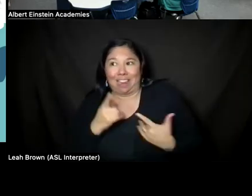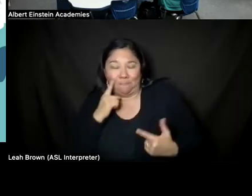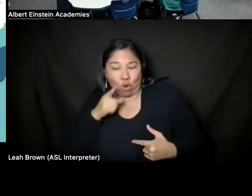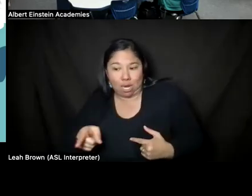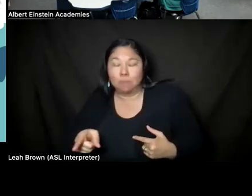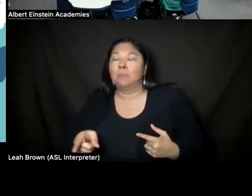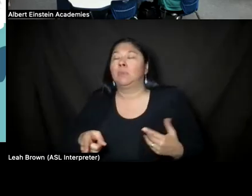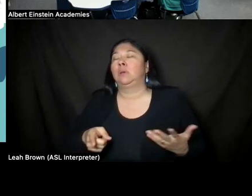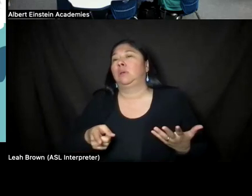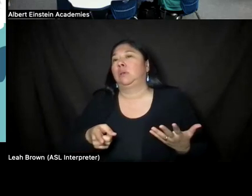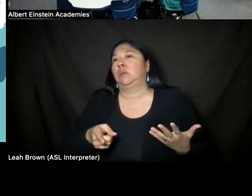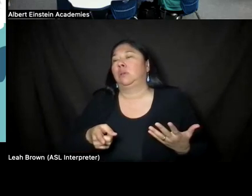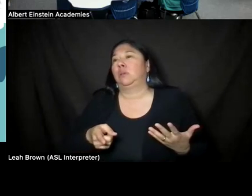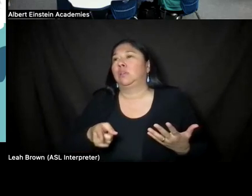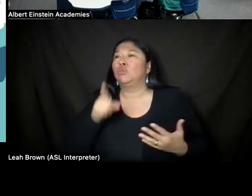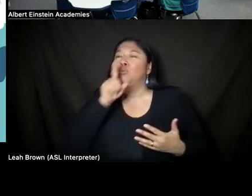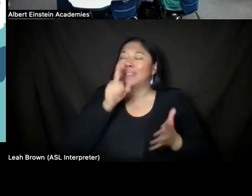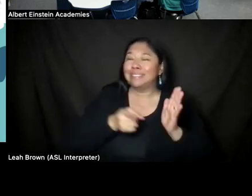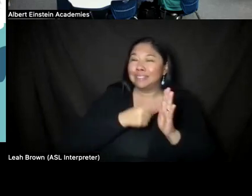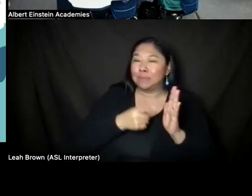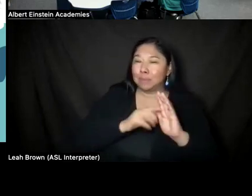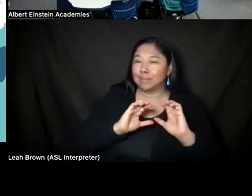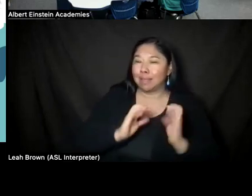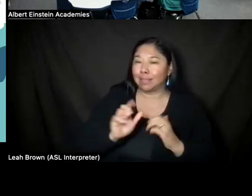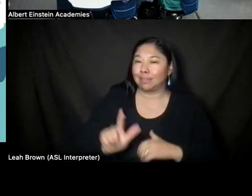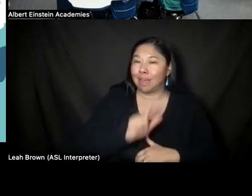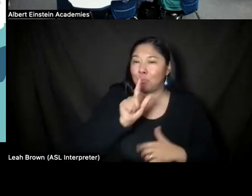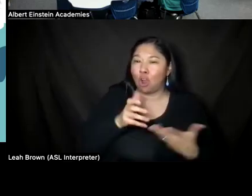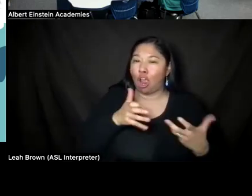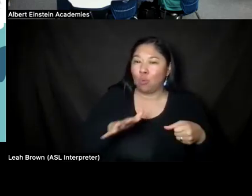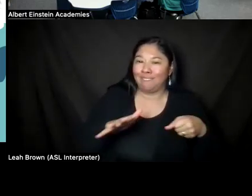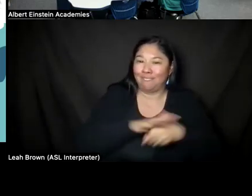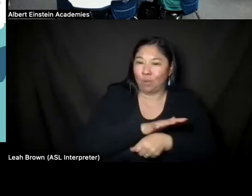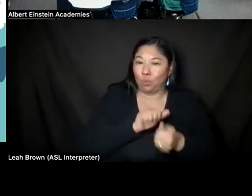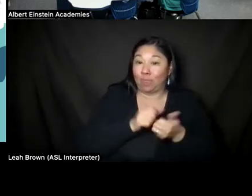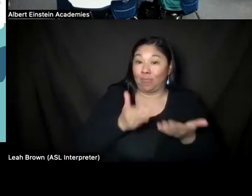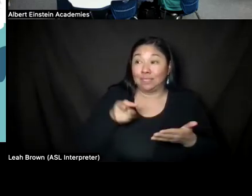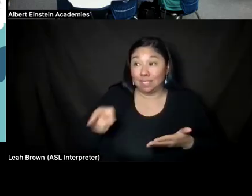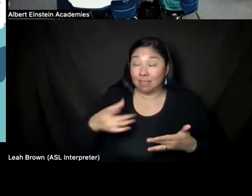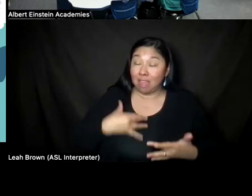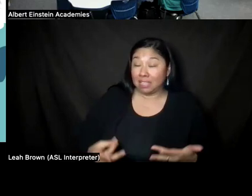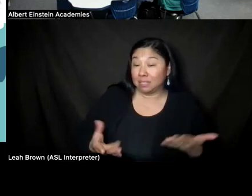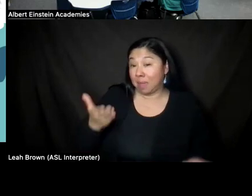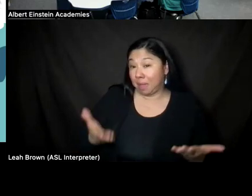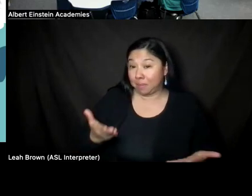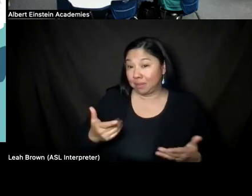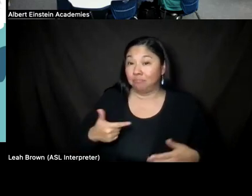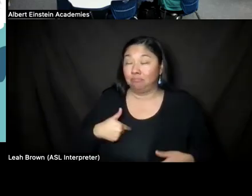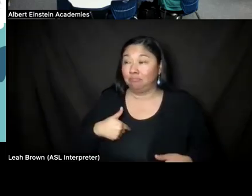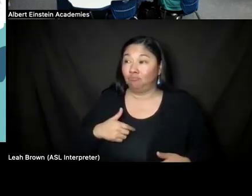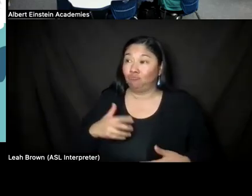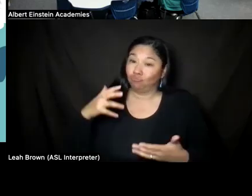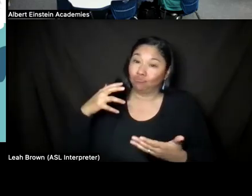to sometimes our class libraries aren't even filled with stuff he might like. So I would utilize